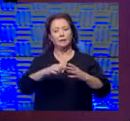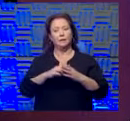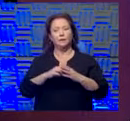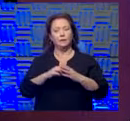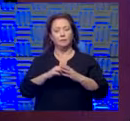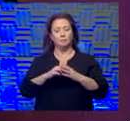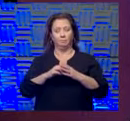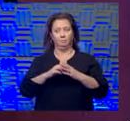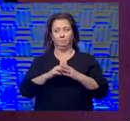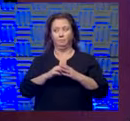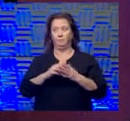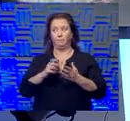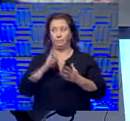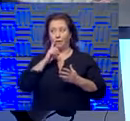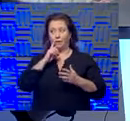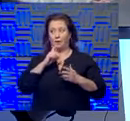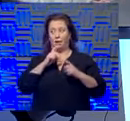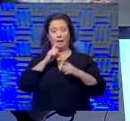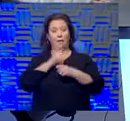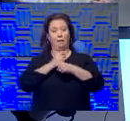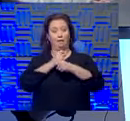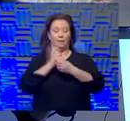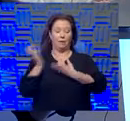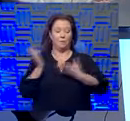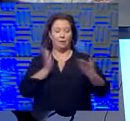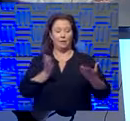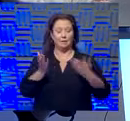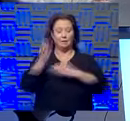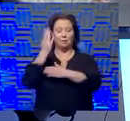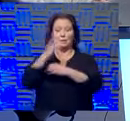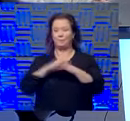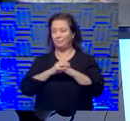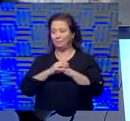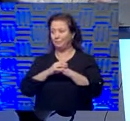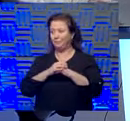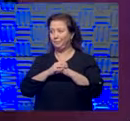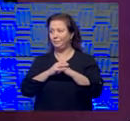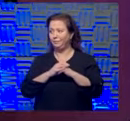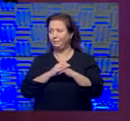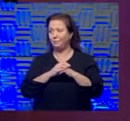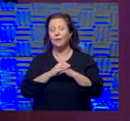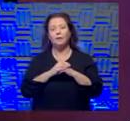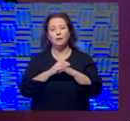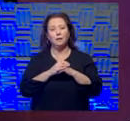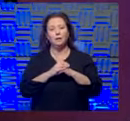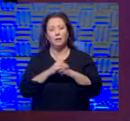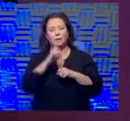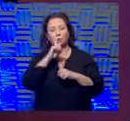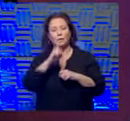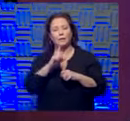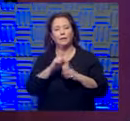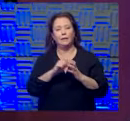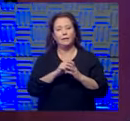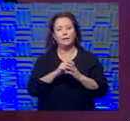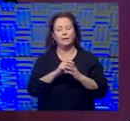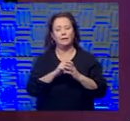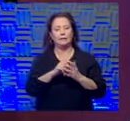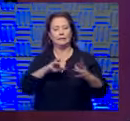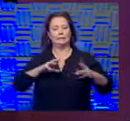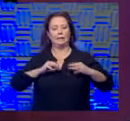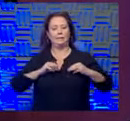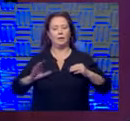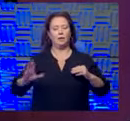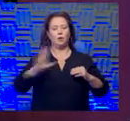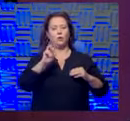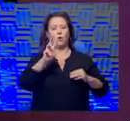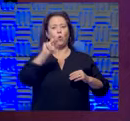I embodiment got my of temperature these check rules. when I walked in this morning. Yeah, so as did I, and so I think it's really a matter of embracing your